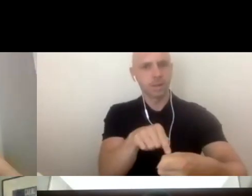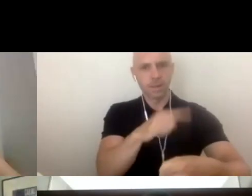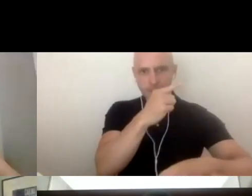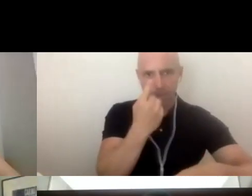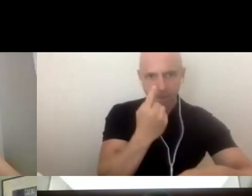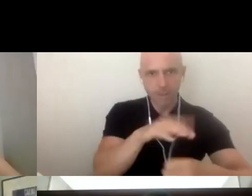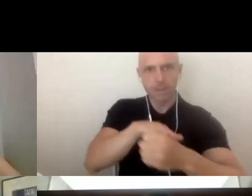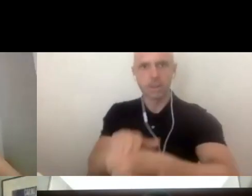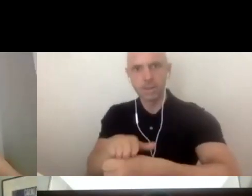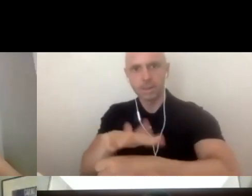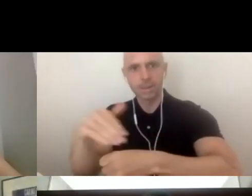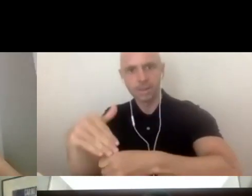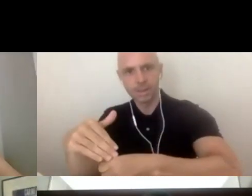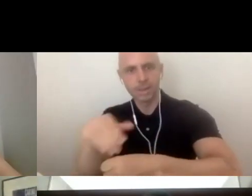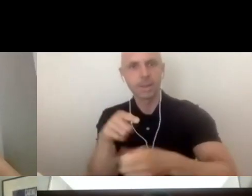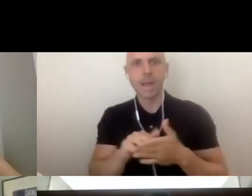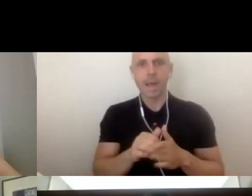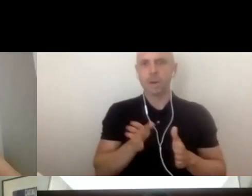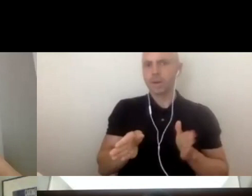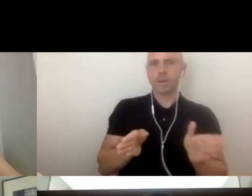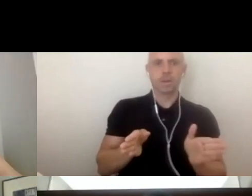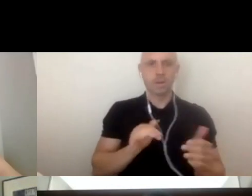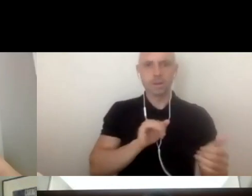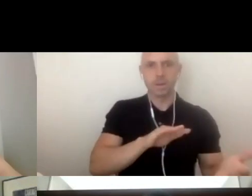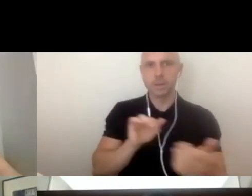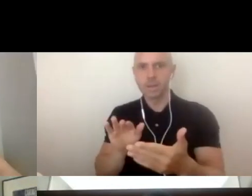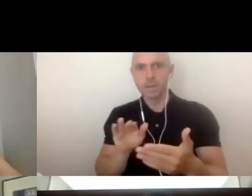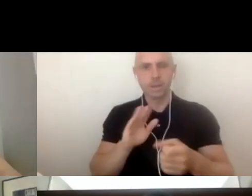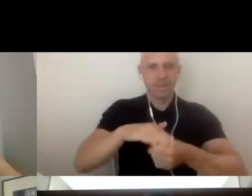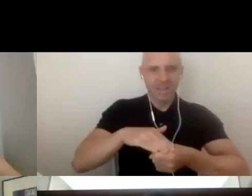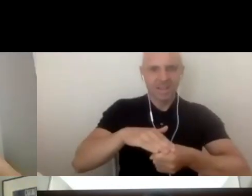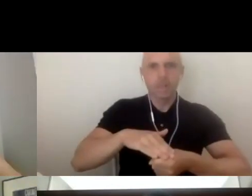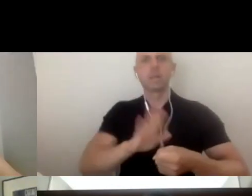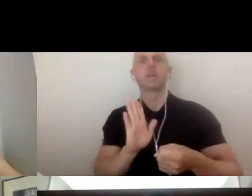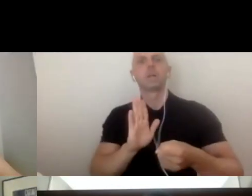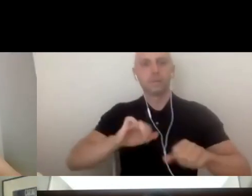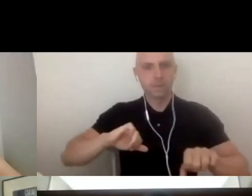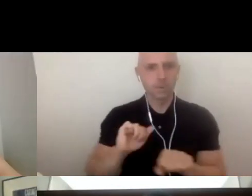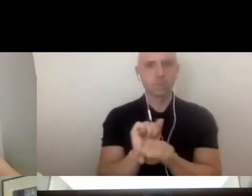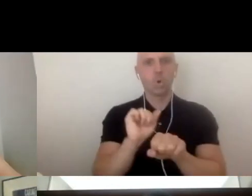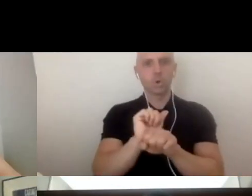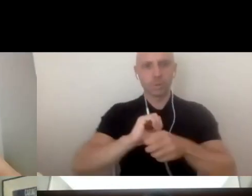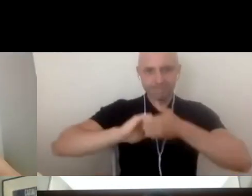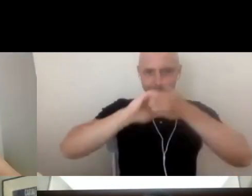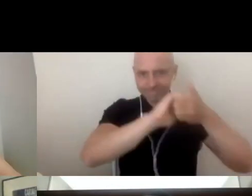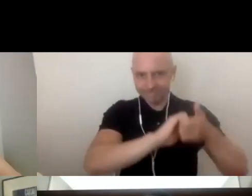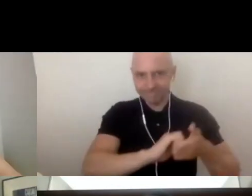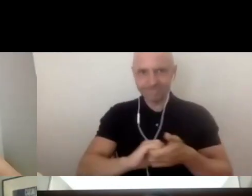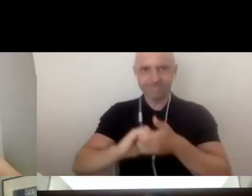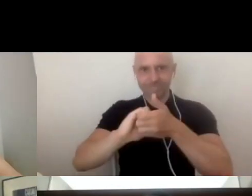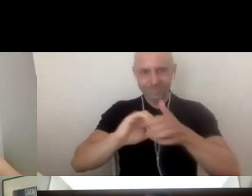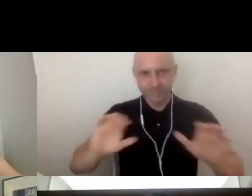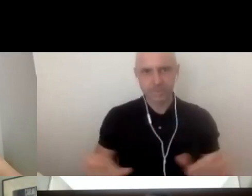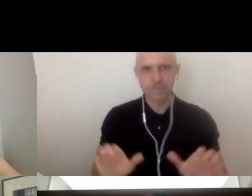shortfalls of our existing practices. These and other human rights are fundamental to the arts, and I hope that we can